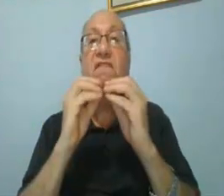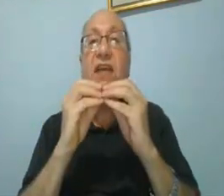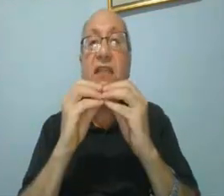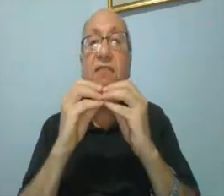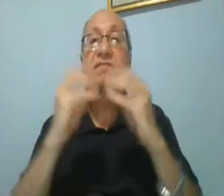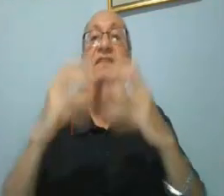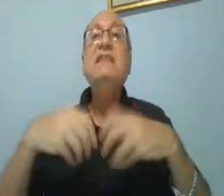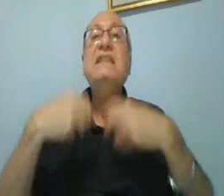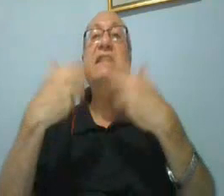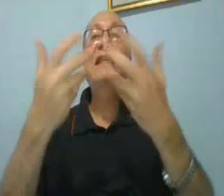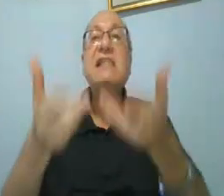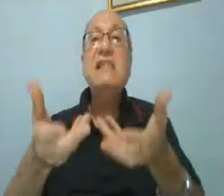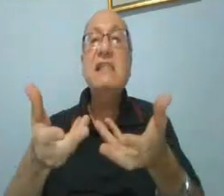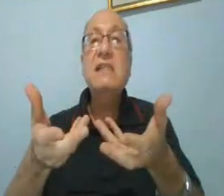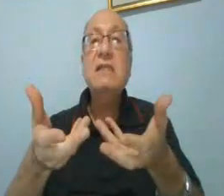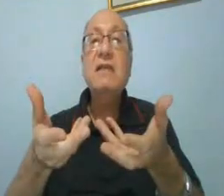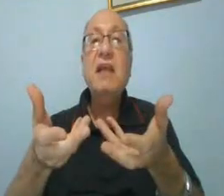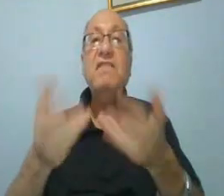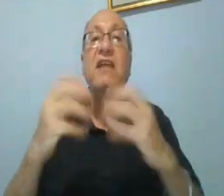for effective